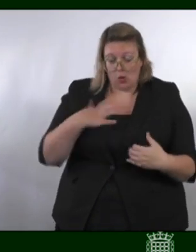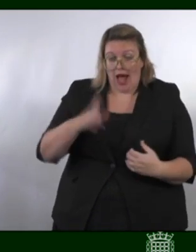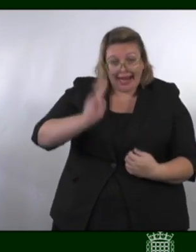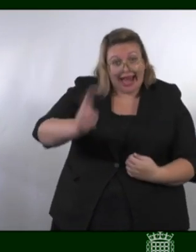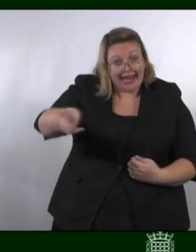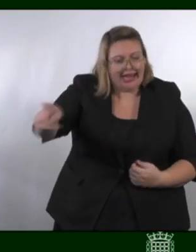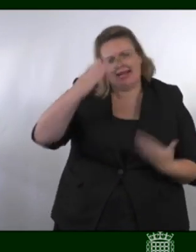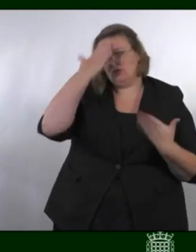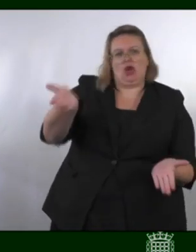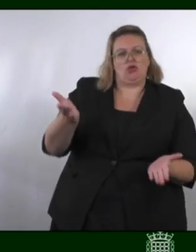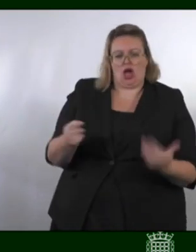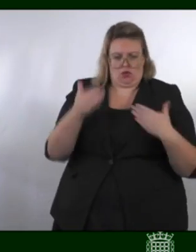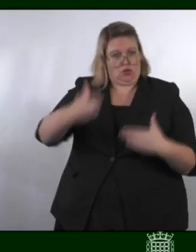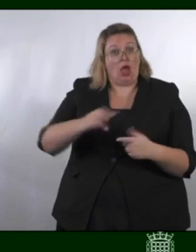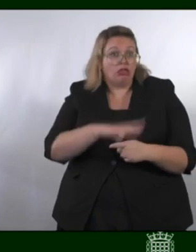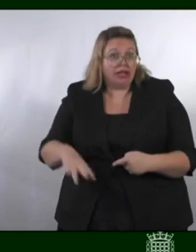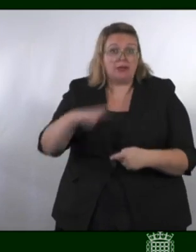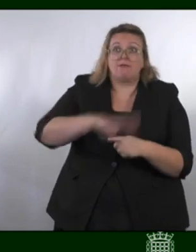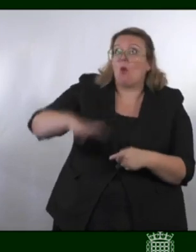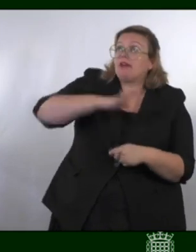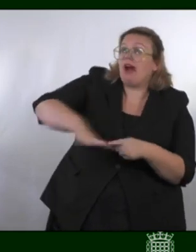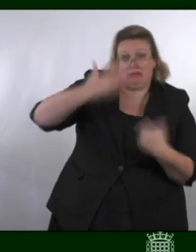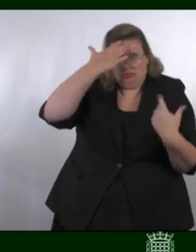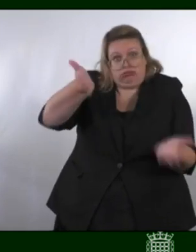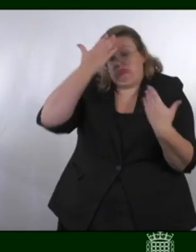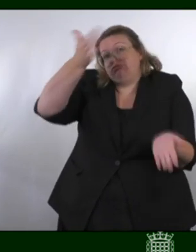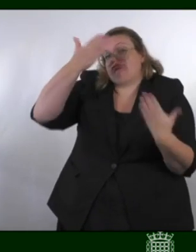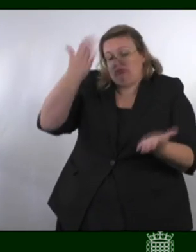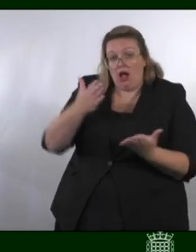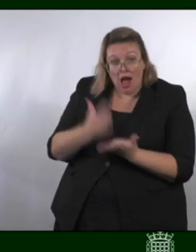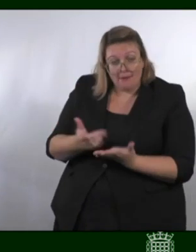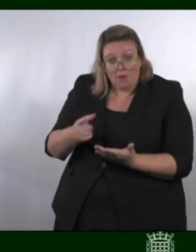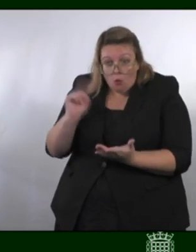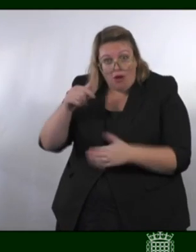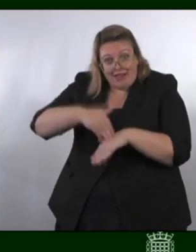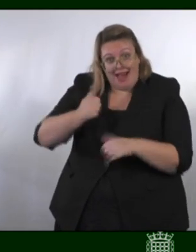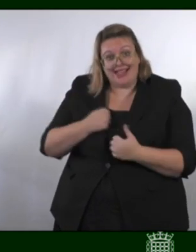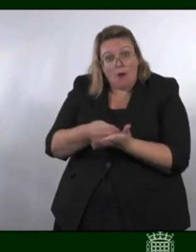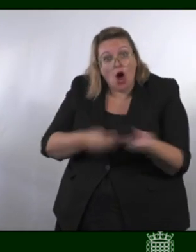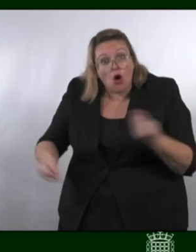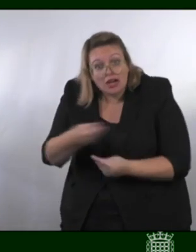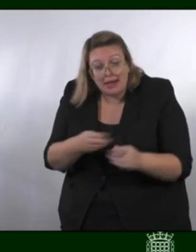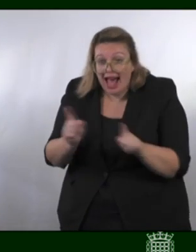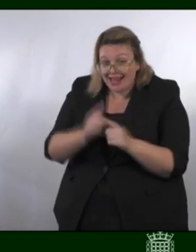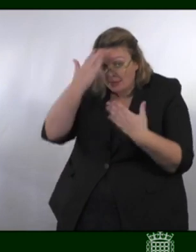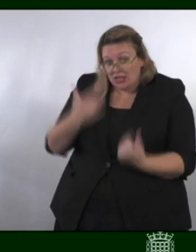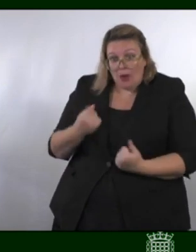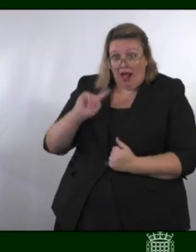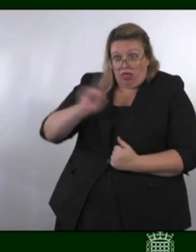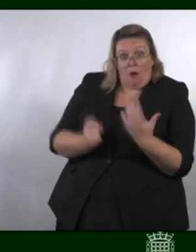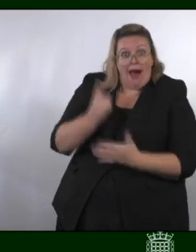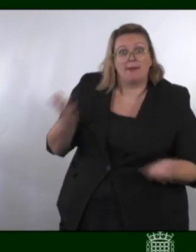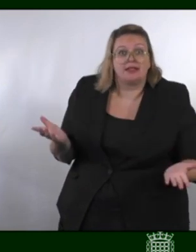how long they would go on. He can't say how much damage they would do to the UK economy and to people's mental health, Mr. Speaker.